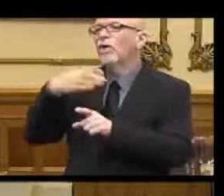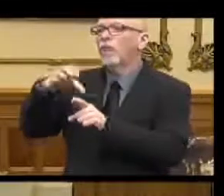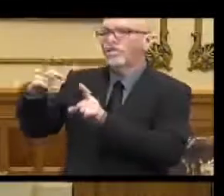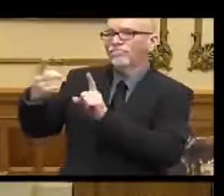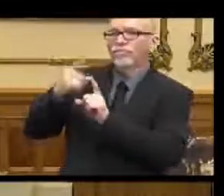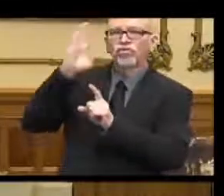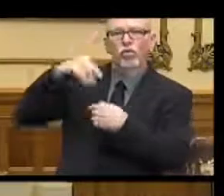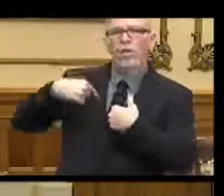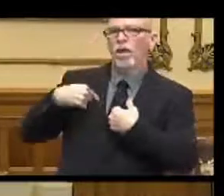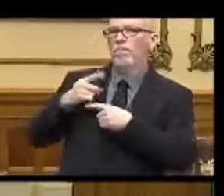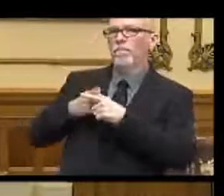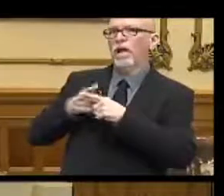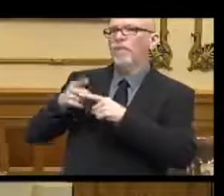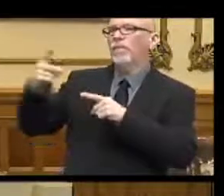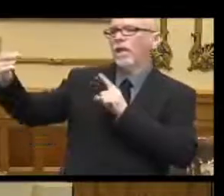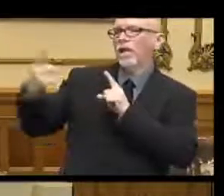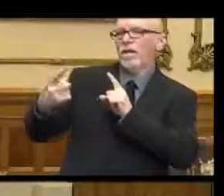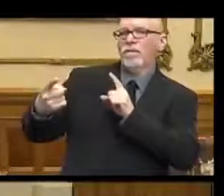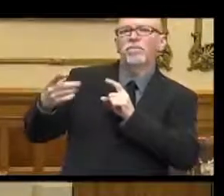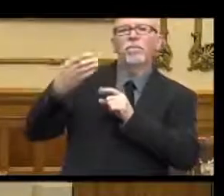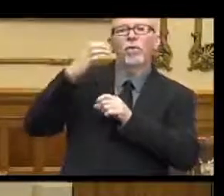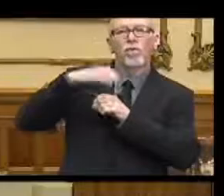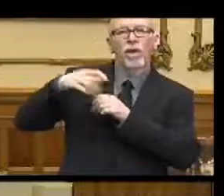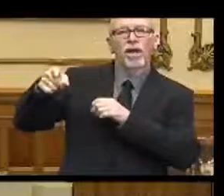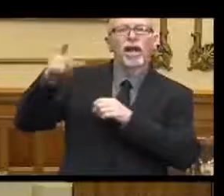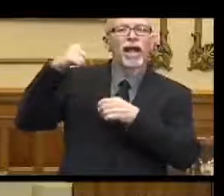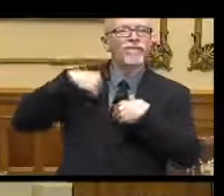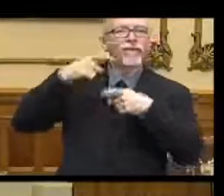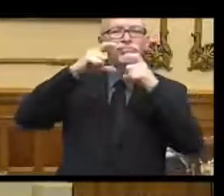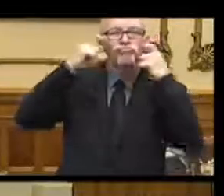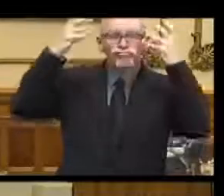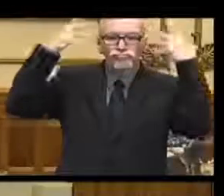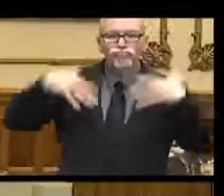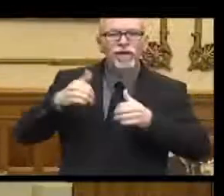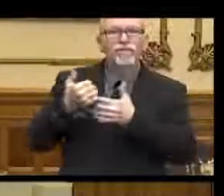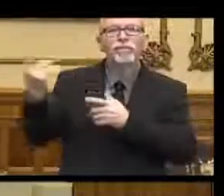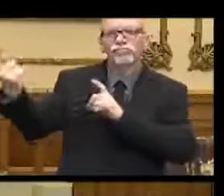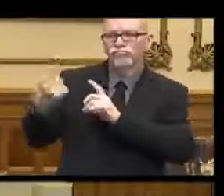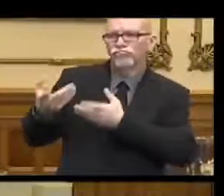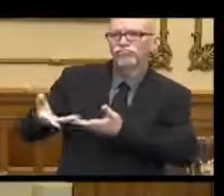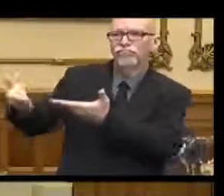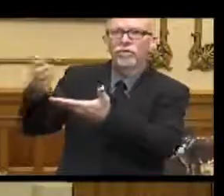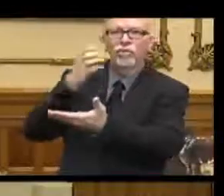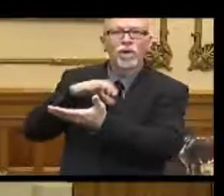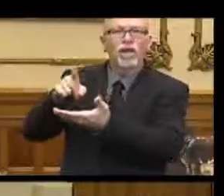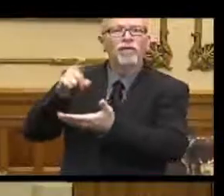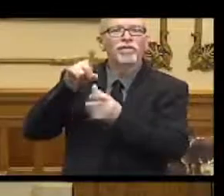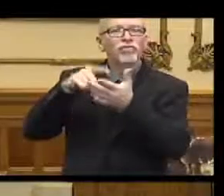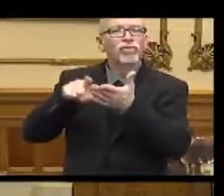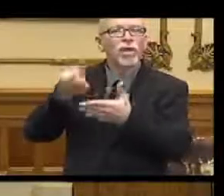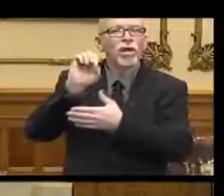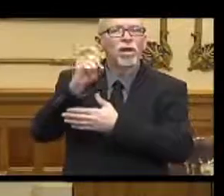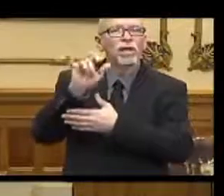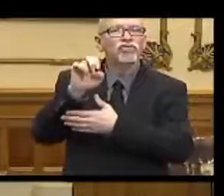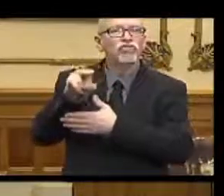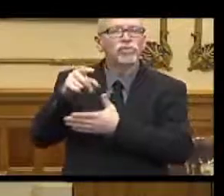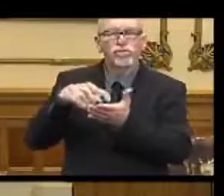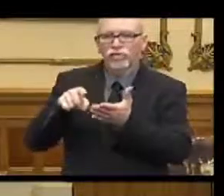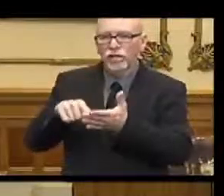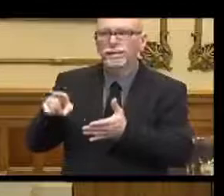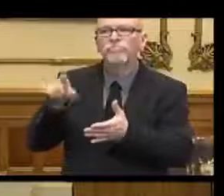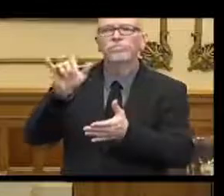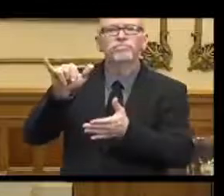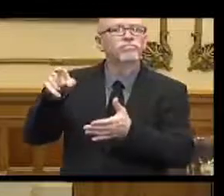I was positive. They came, they had their gear on, they took her in, and then right away, saturation level 80%, and they were able to help right